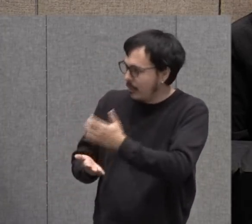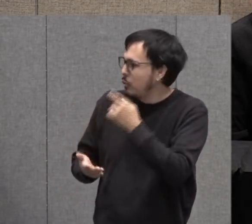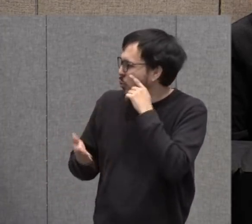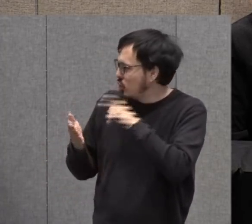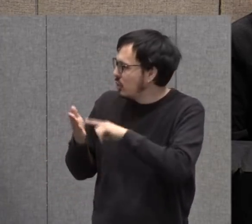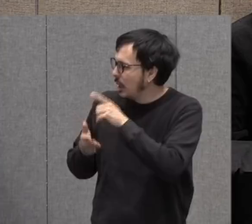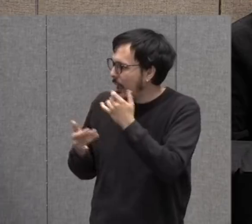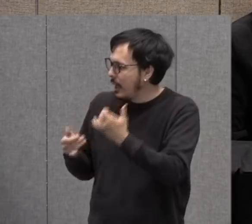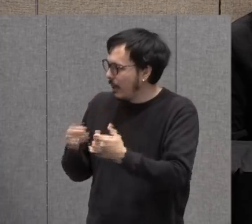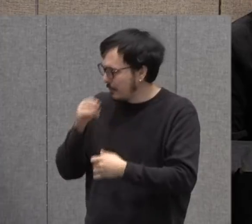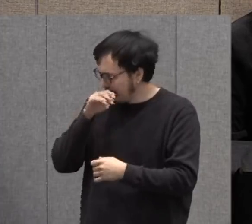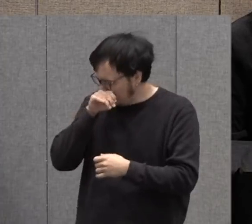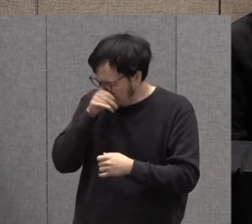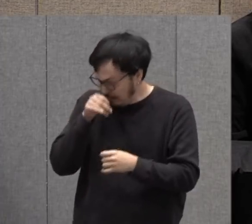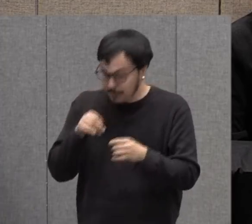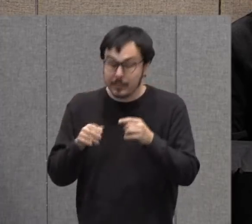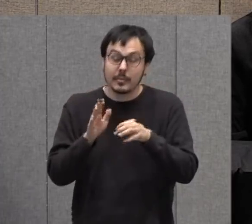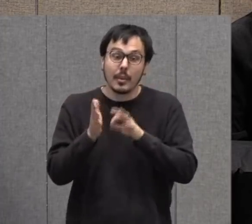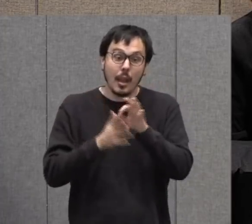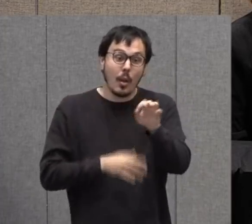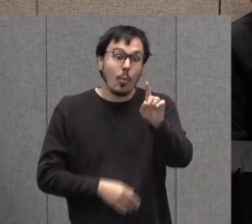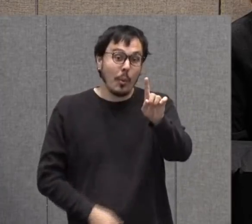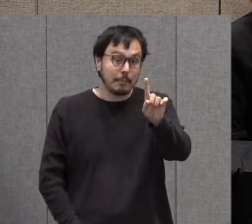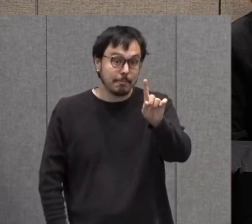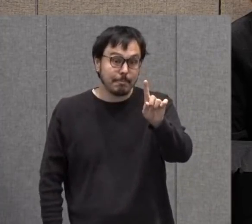So, 1,